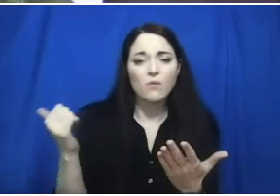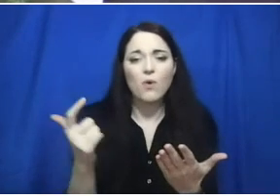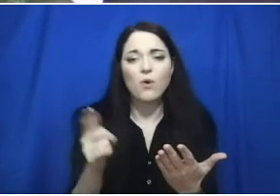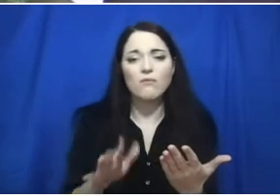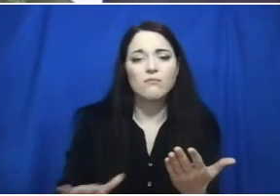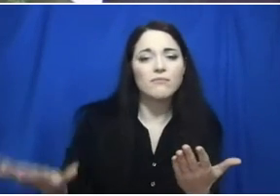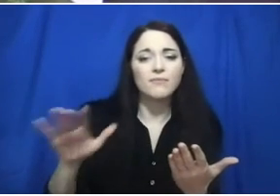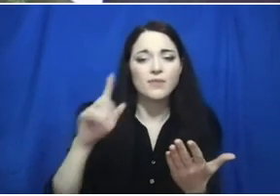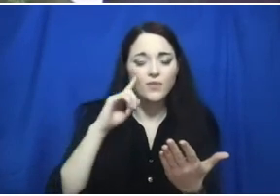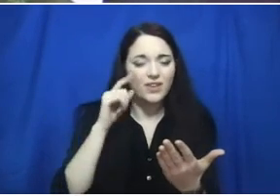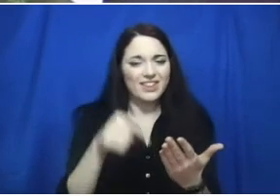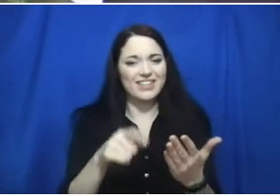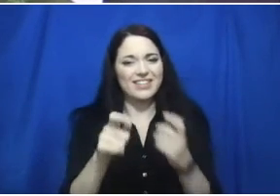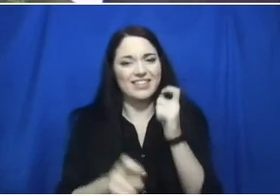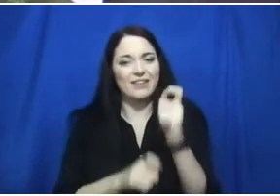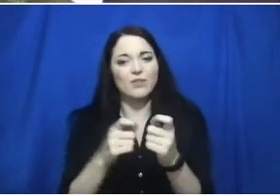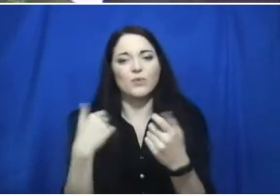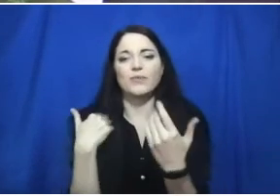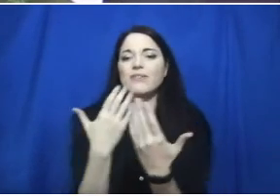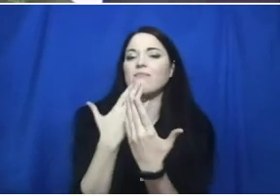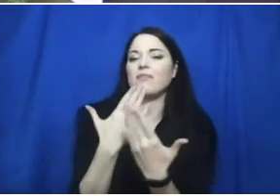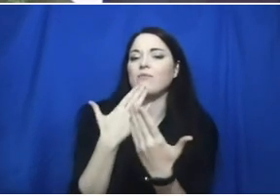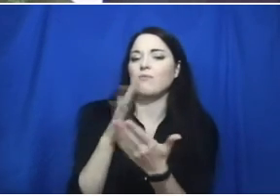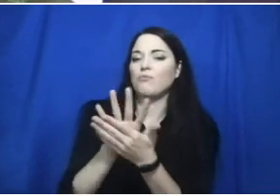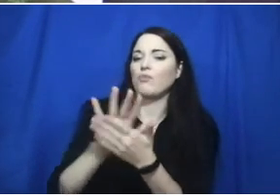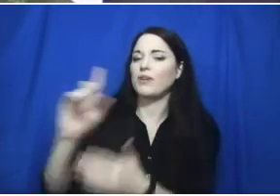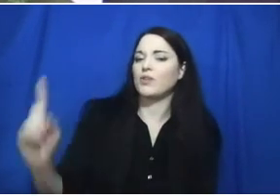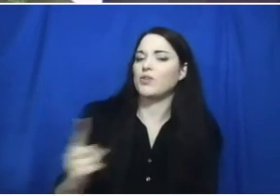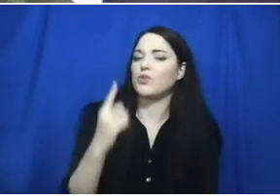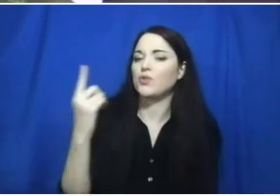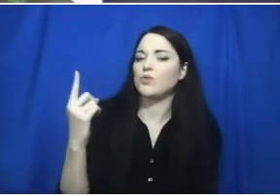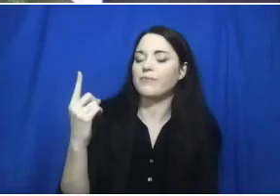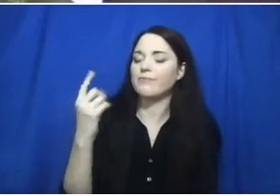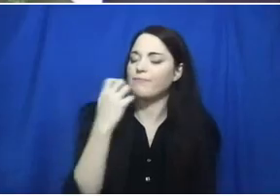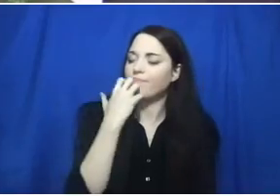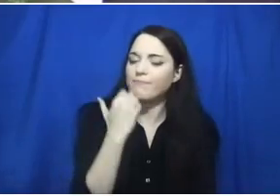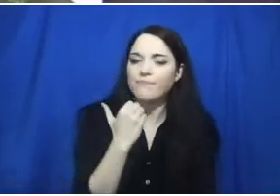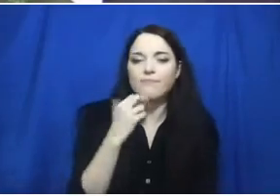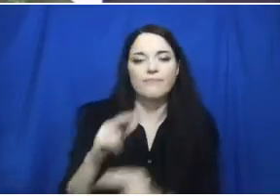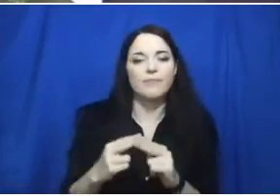gifts. We thank you and praise you. In your precious name we pray. Amen.